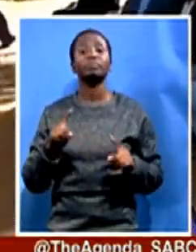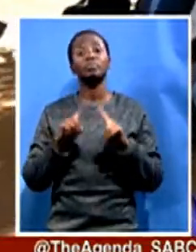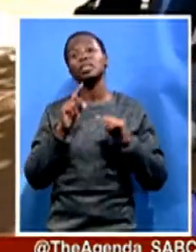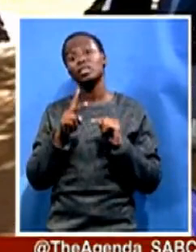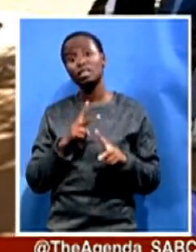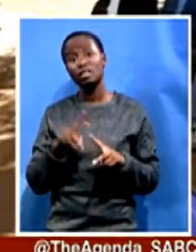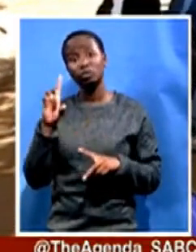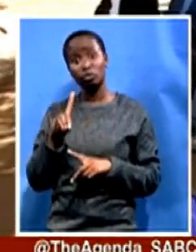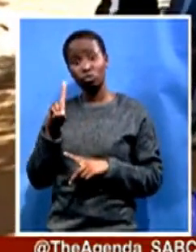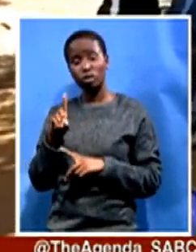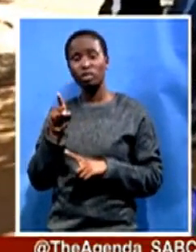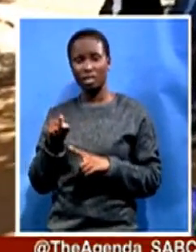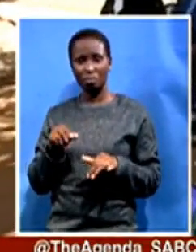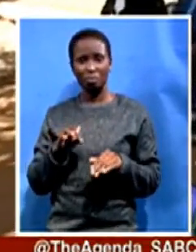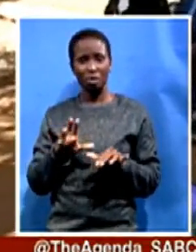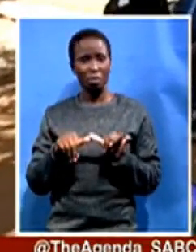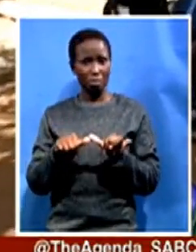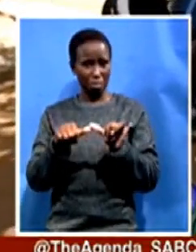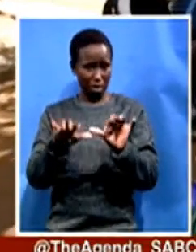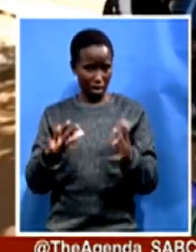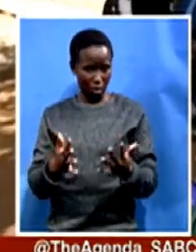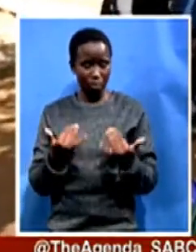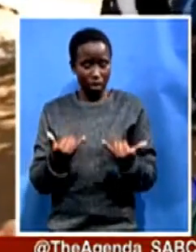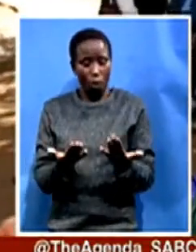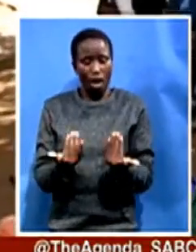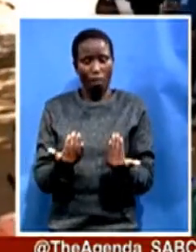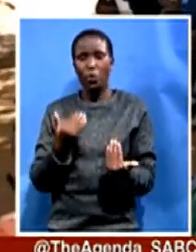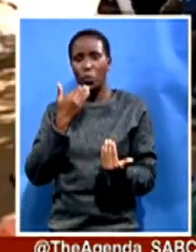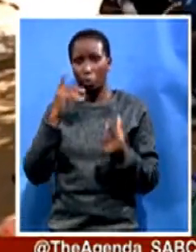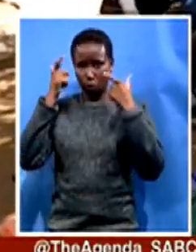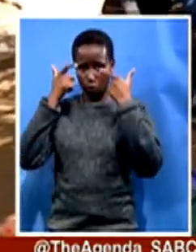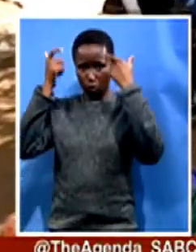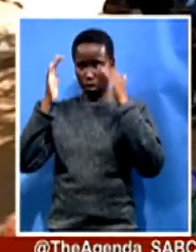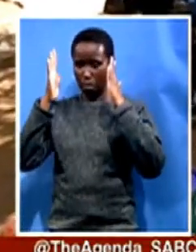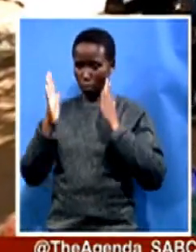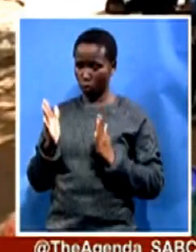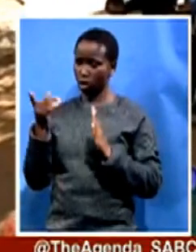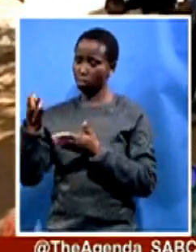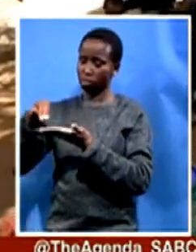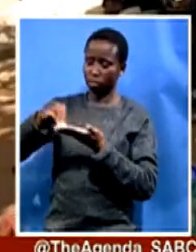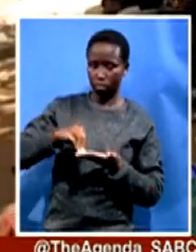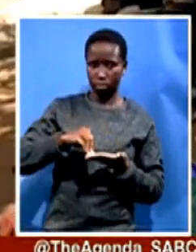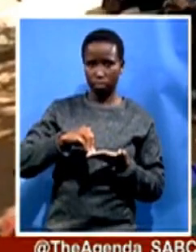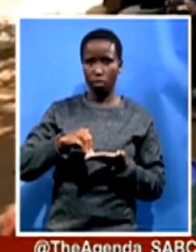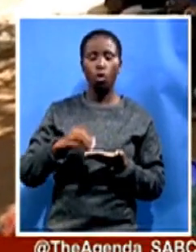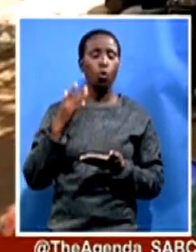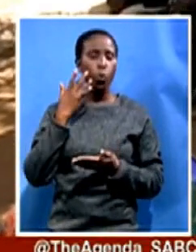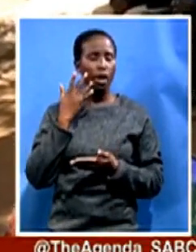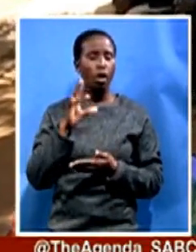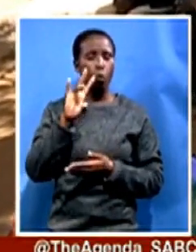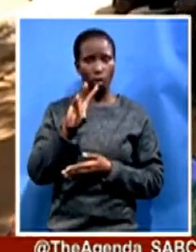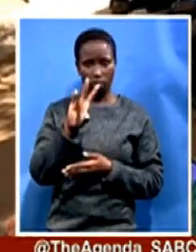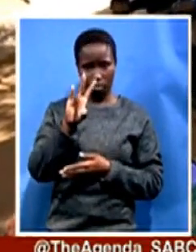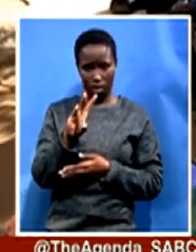are expecting the Queen's body to be brought to the palace on Wednesday, and then thereafter a memorial